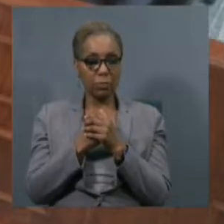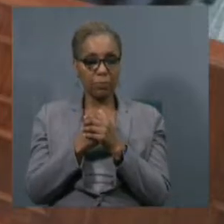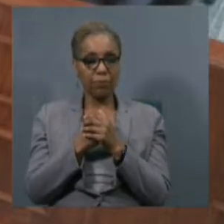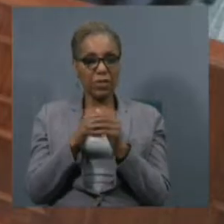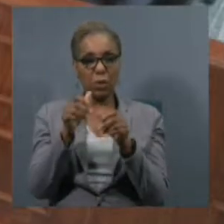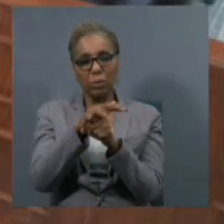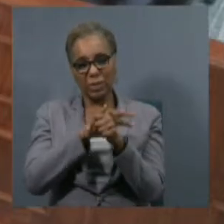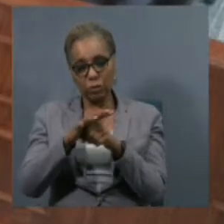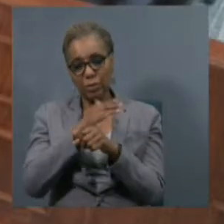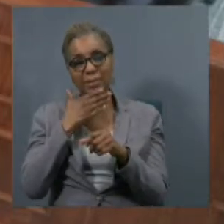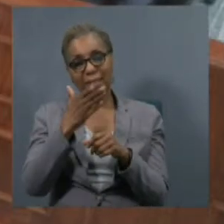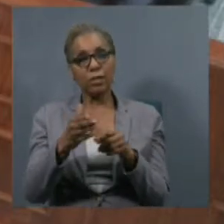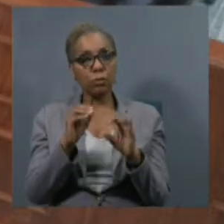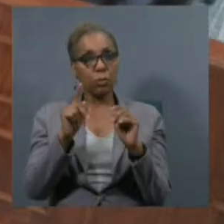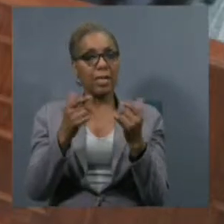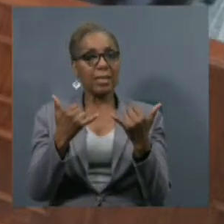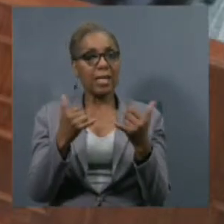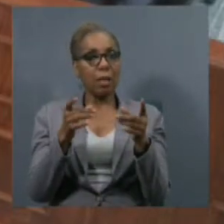Director Hines?